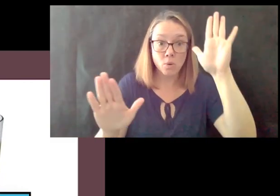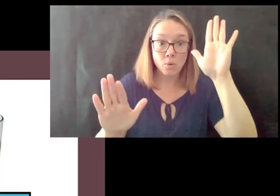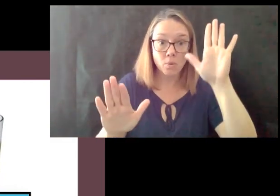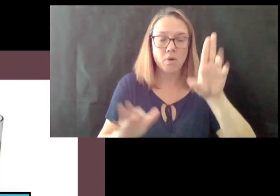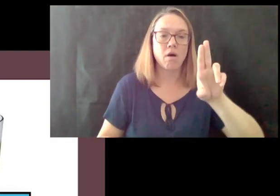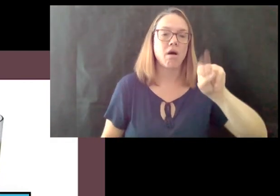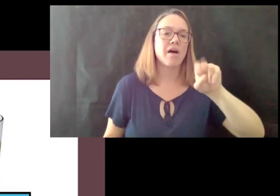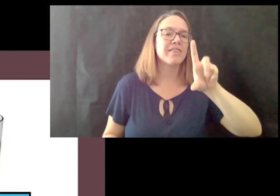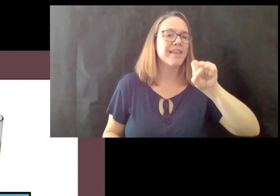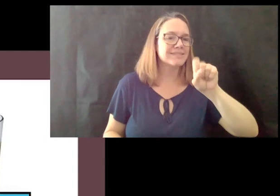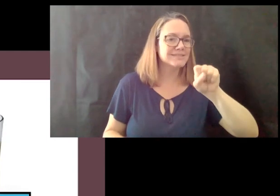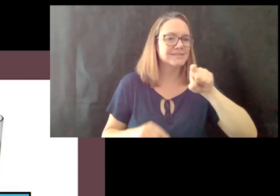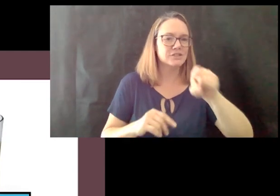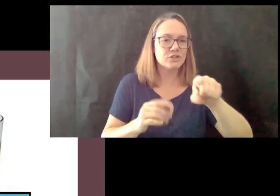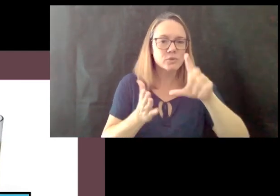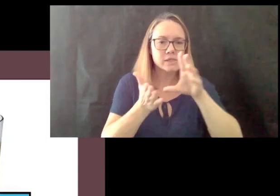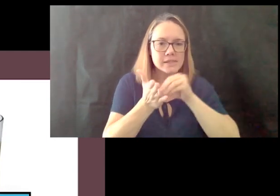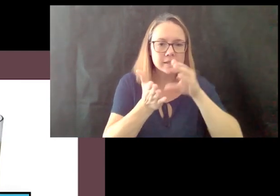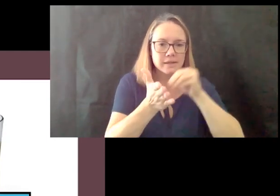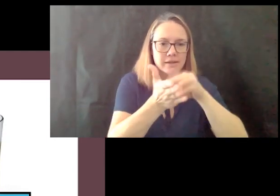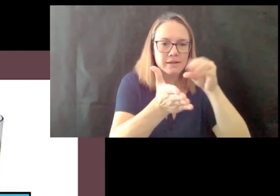had a resource or unless you've been